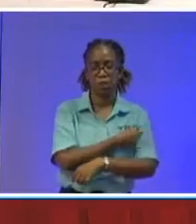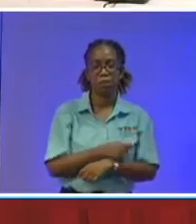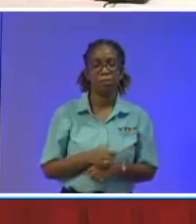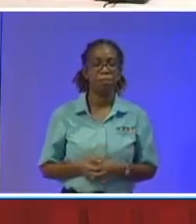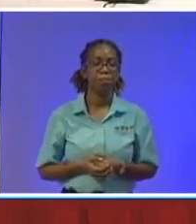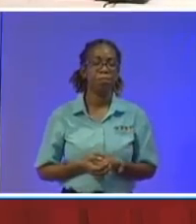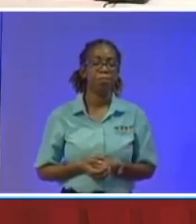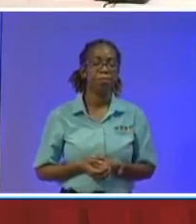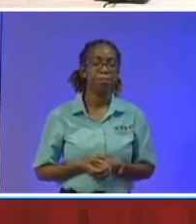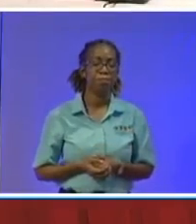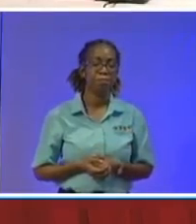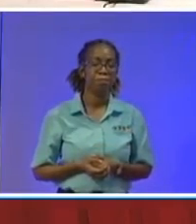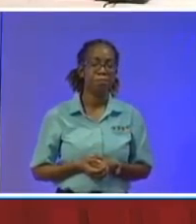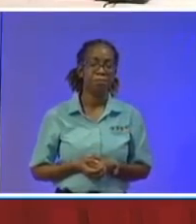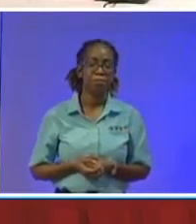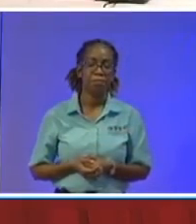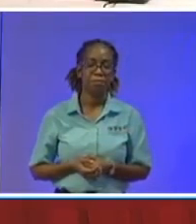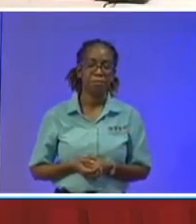follow-up question.